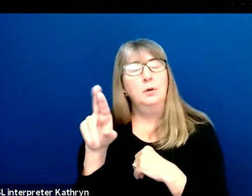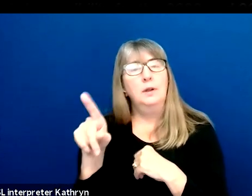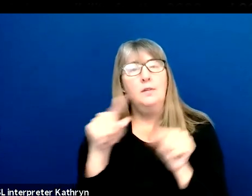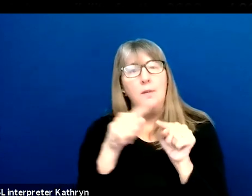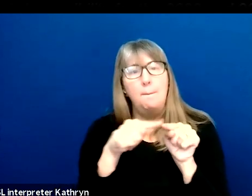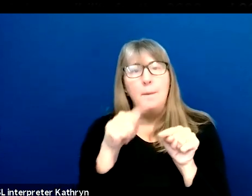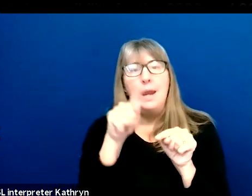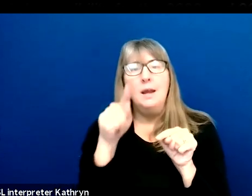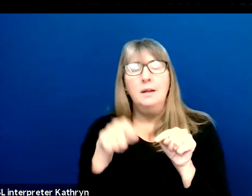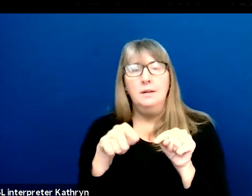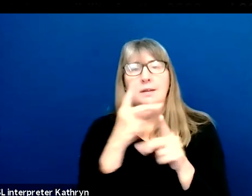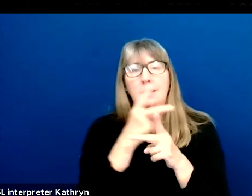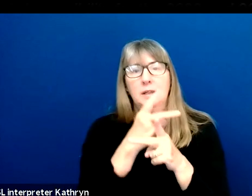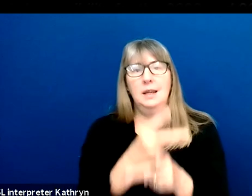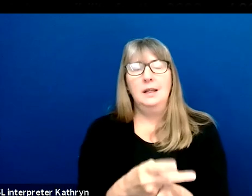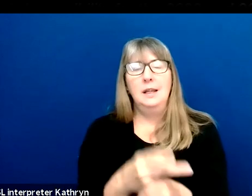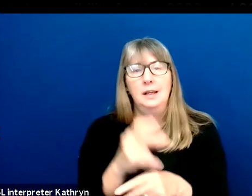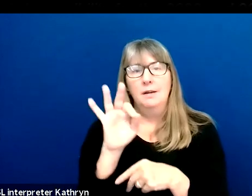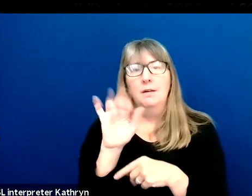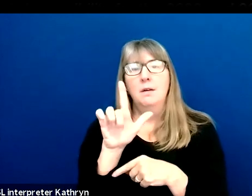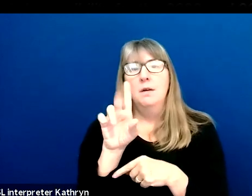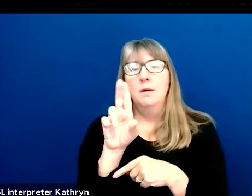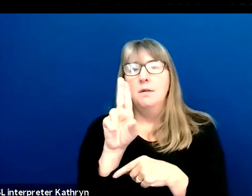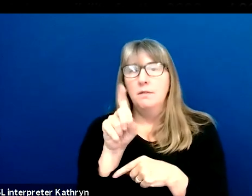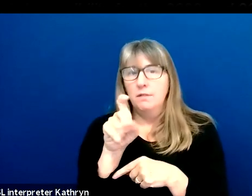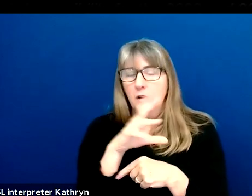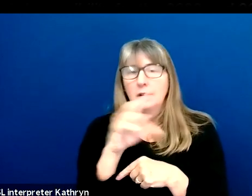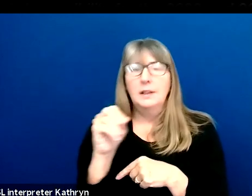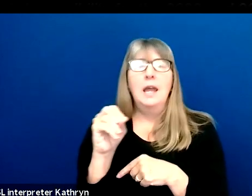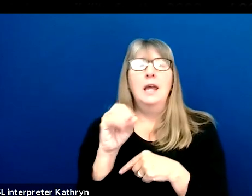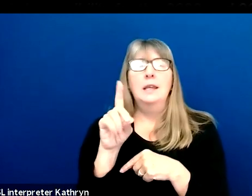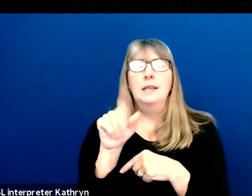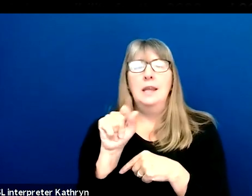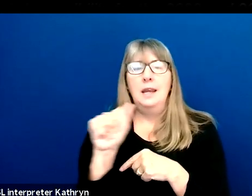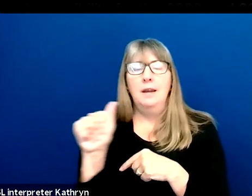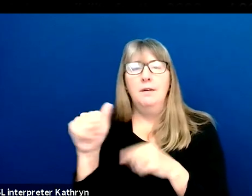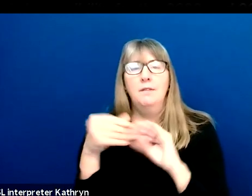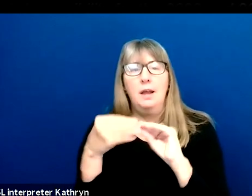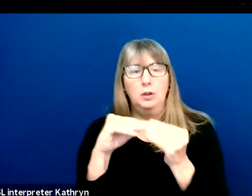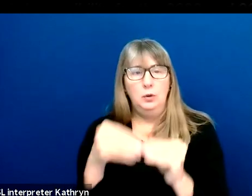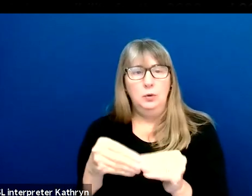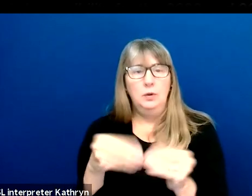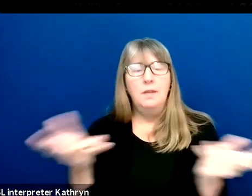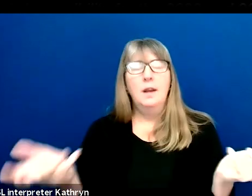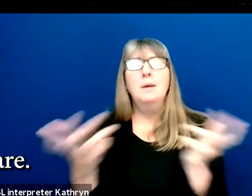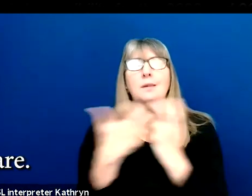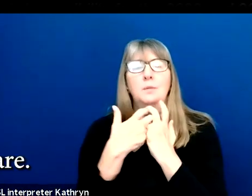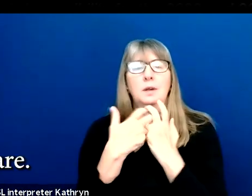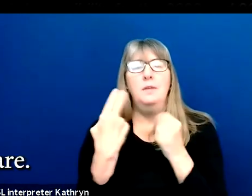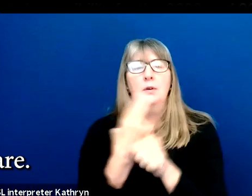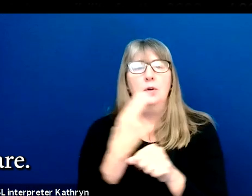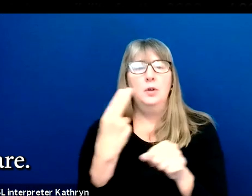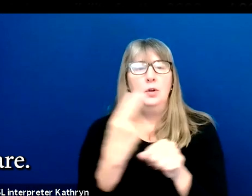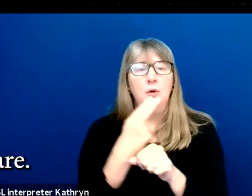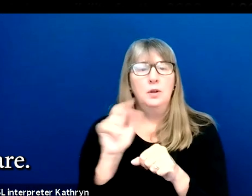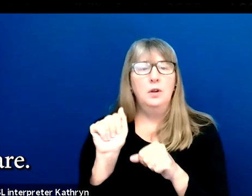the calculated quiescent flux as well as the data values. And then I mixed them together using Audacity, so my